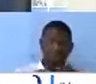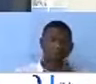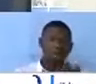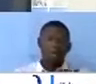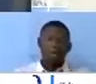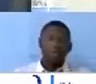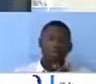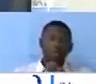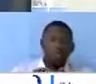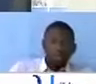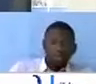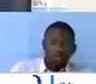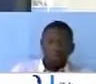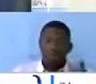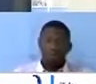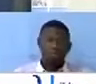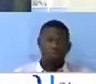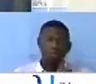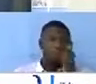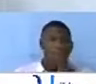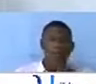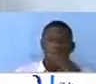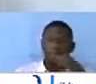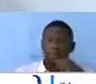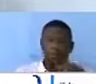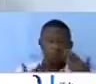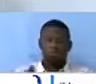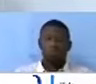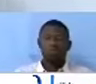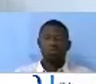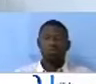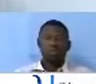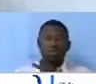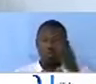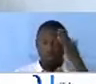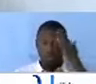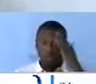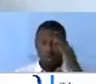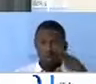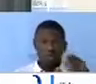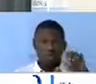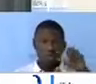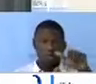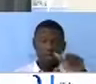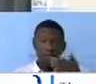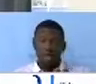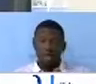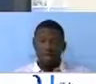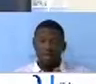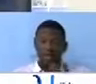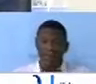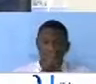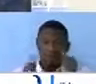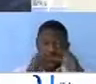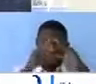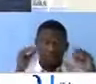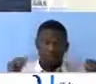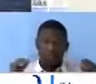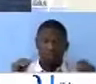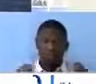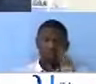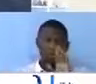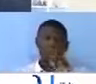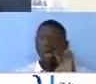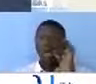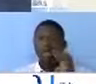incommunicado. NIA. You did not know that the NIA had safe houses? Mr. Chairman. But just answer